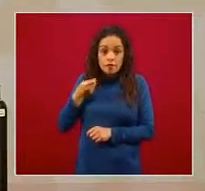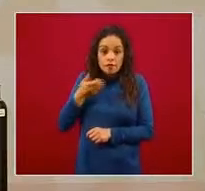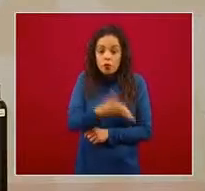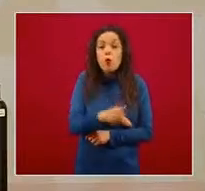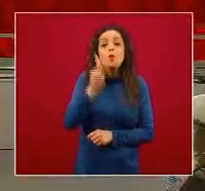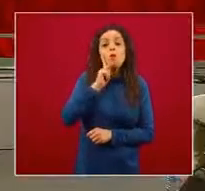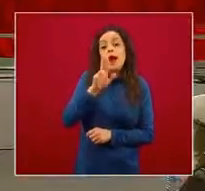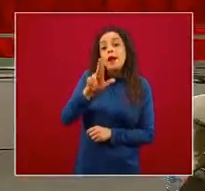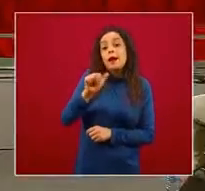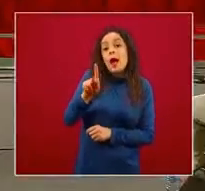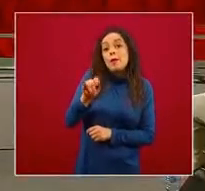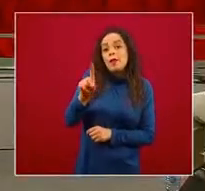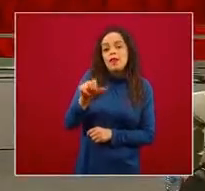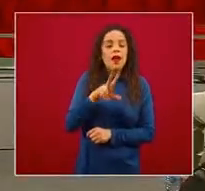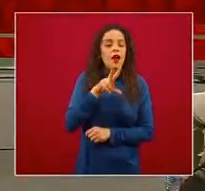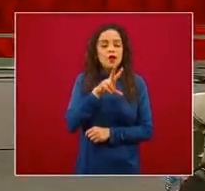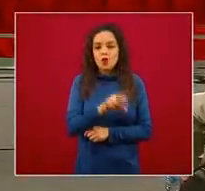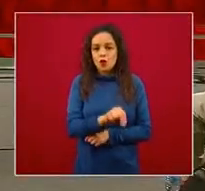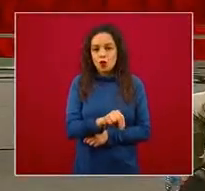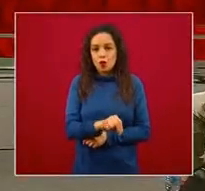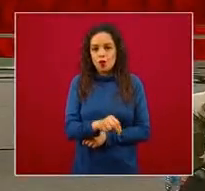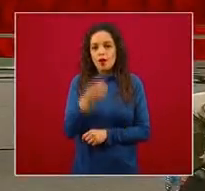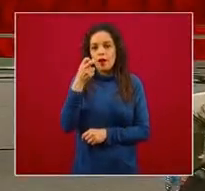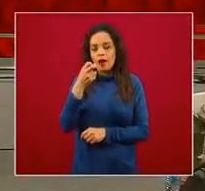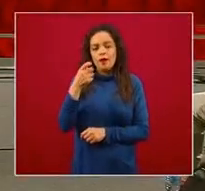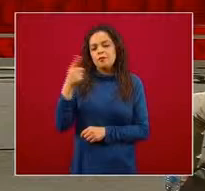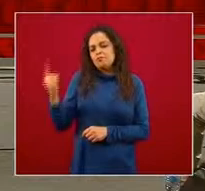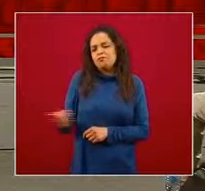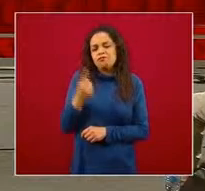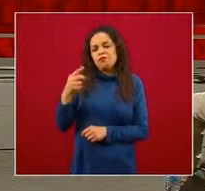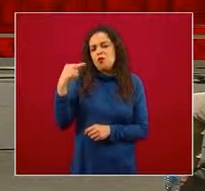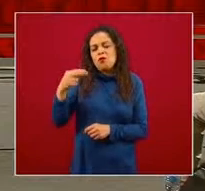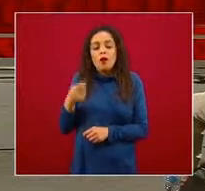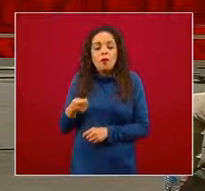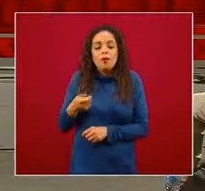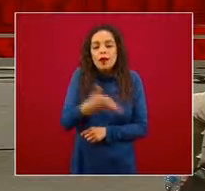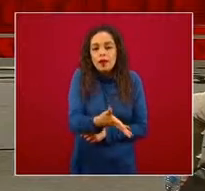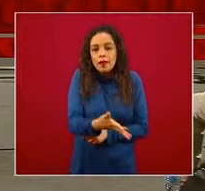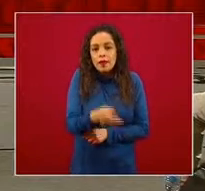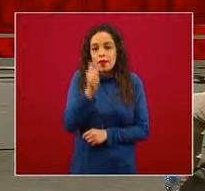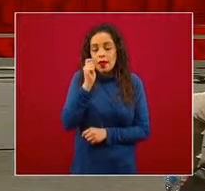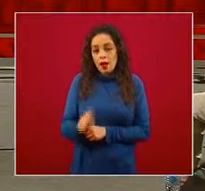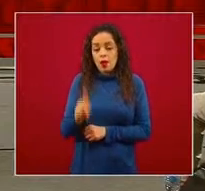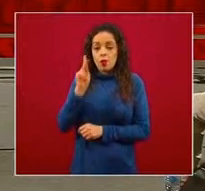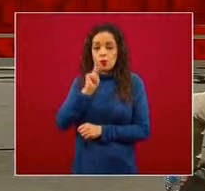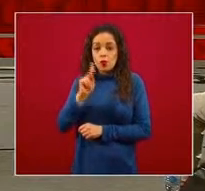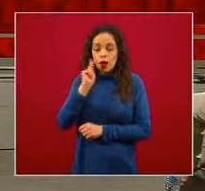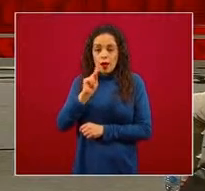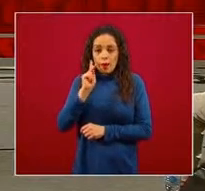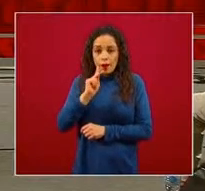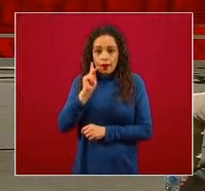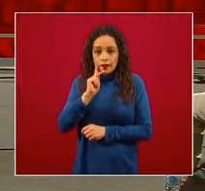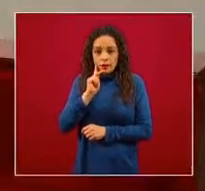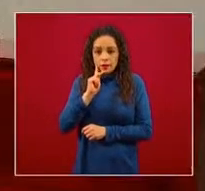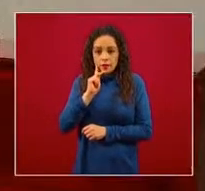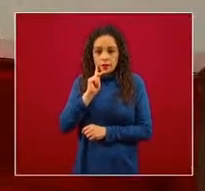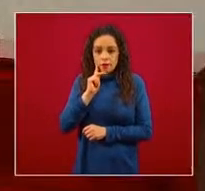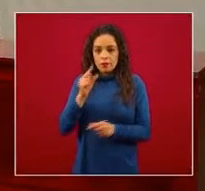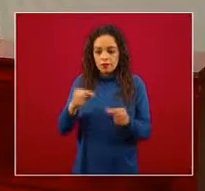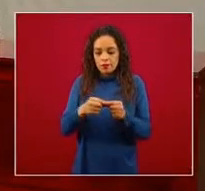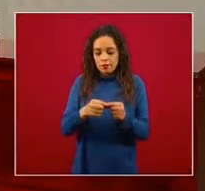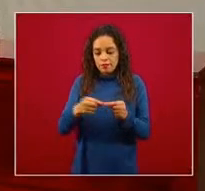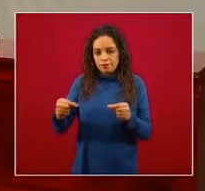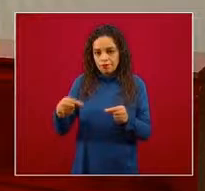not why they are called fast tests. It's just the conventional name we have given to